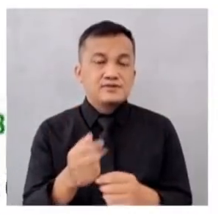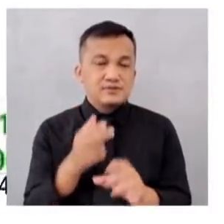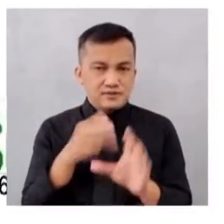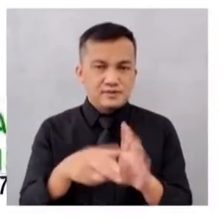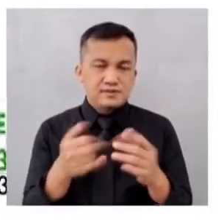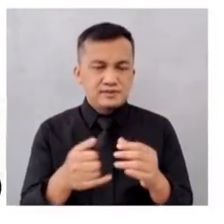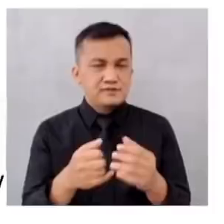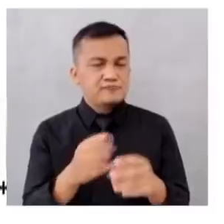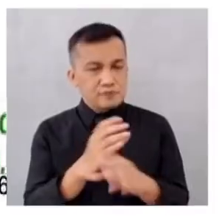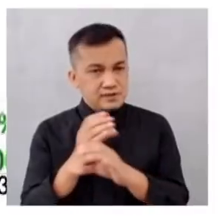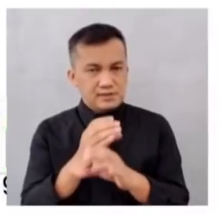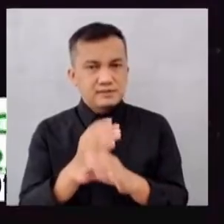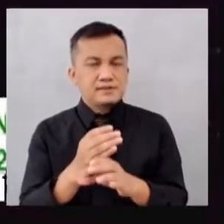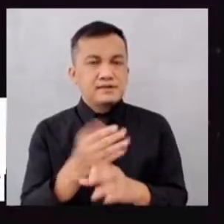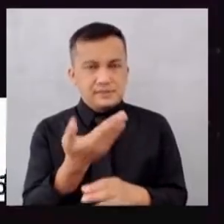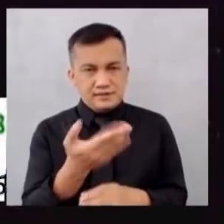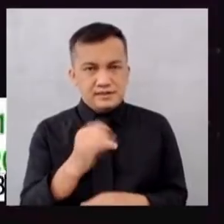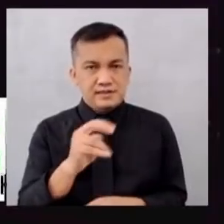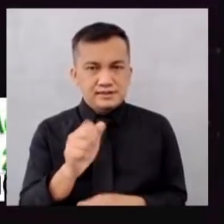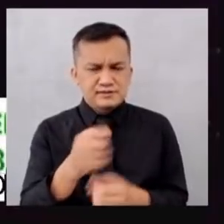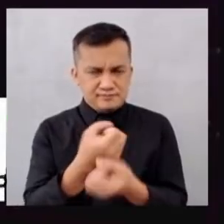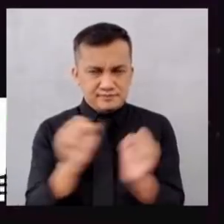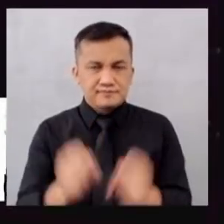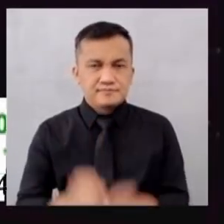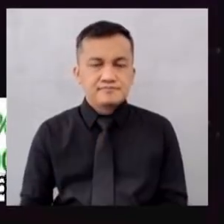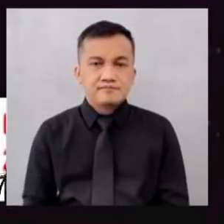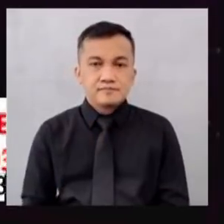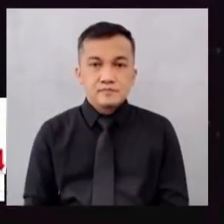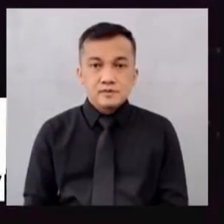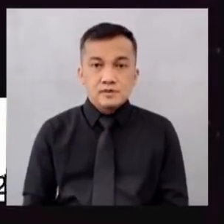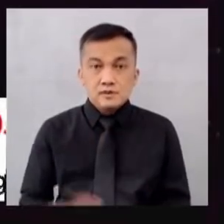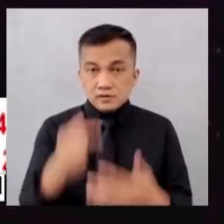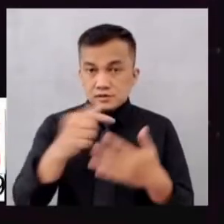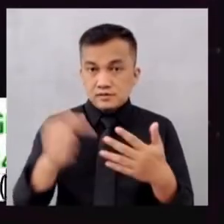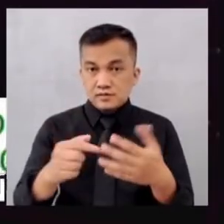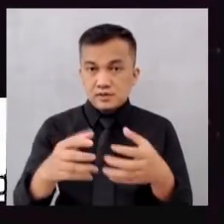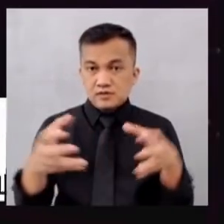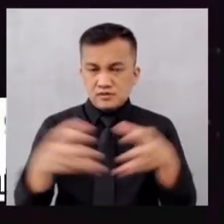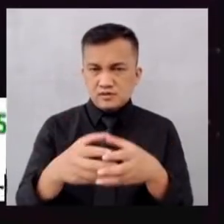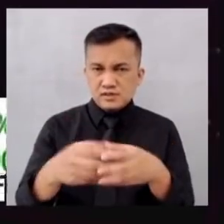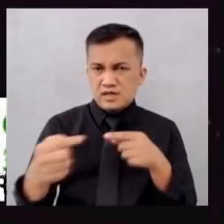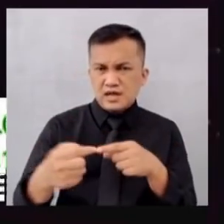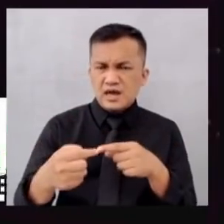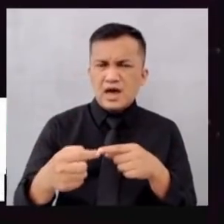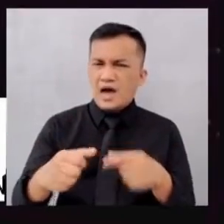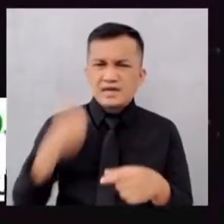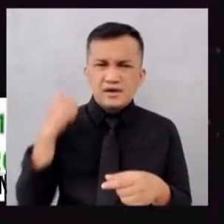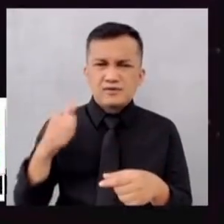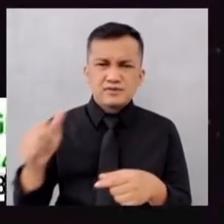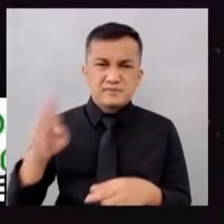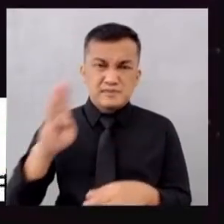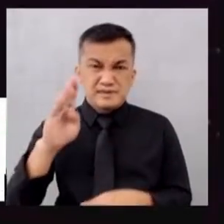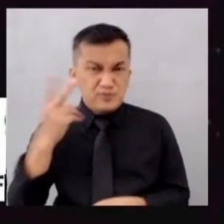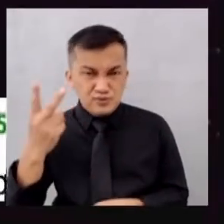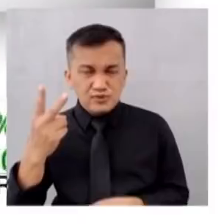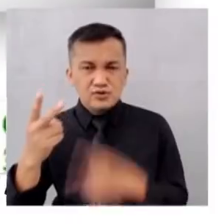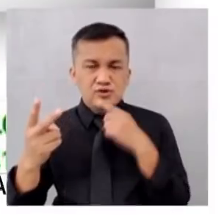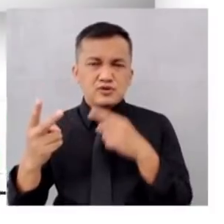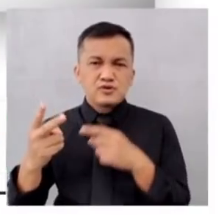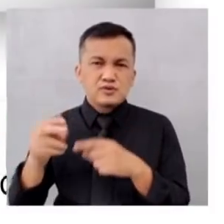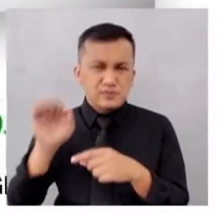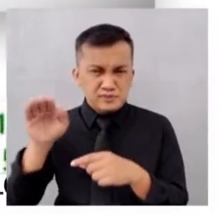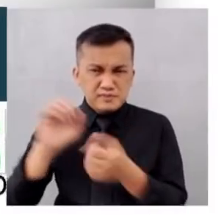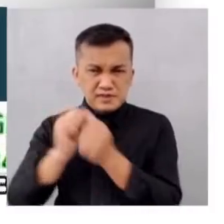Ina. Keep safe. Well, several groups are against Bongbong Marcos's presidential bid. The opposition coalition